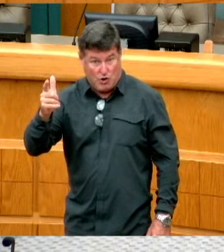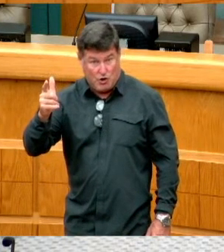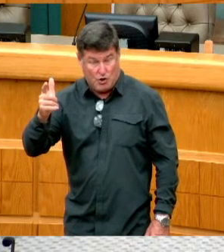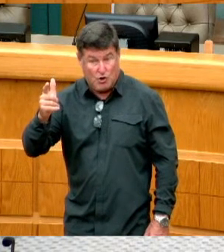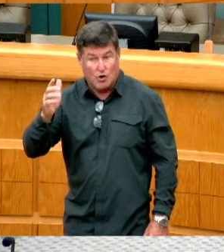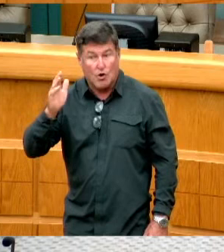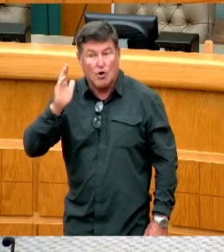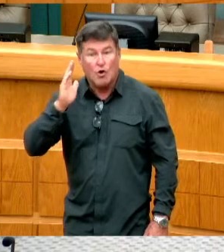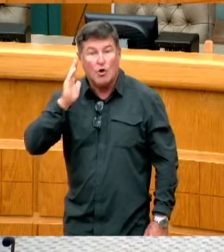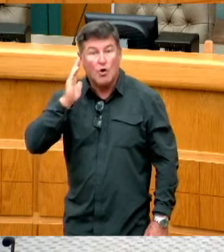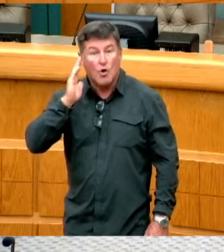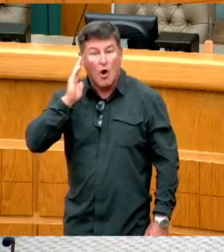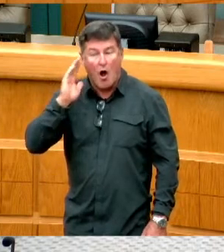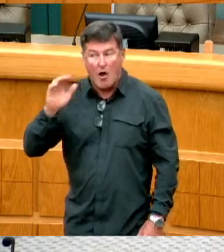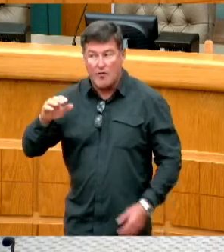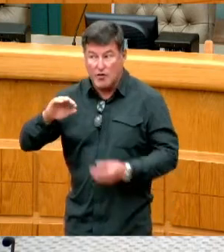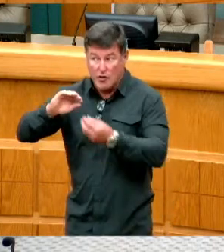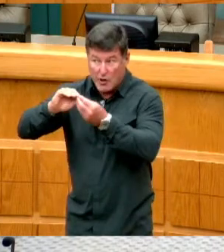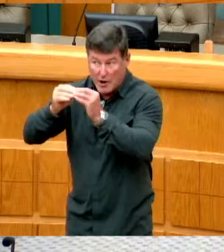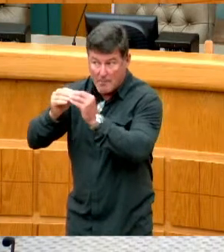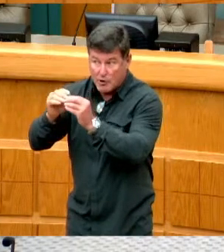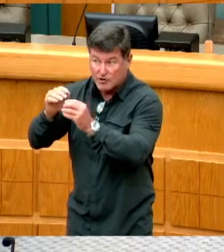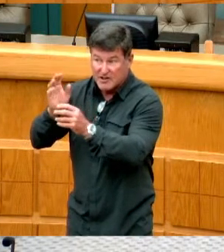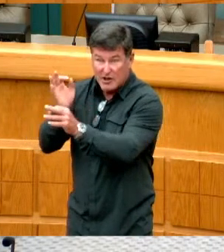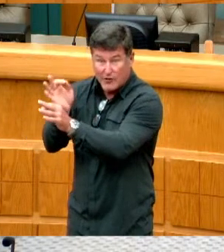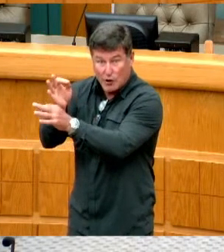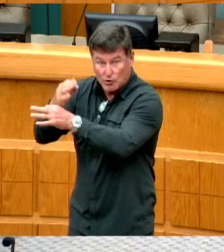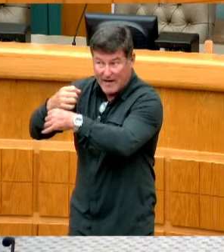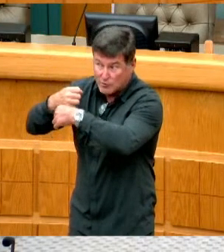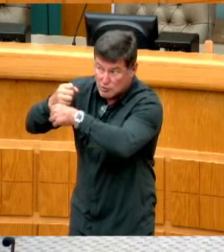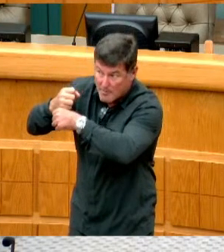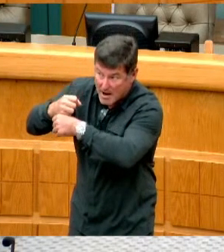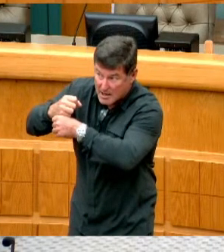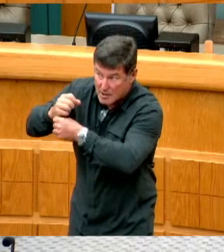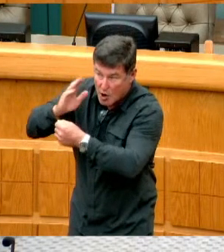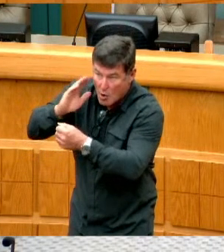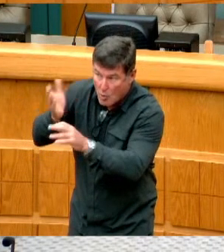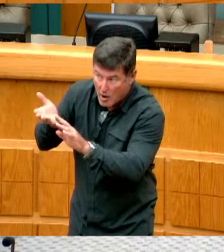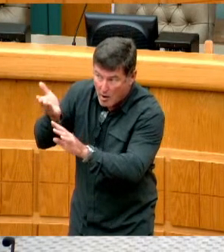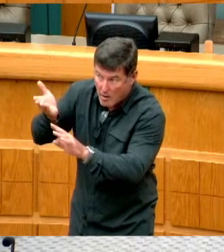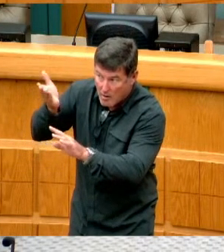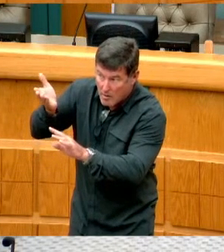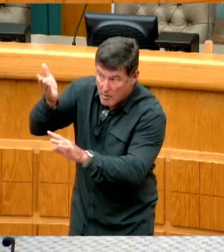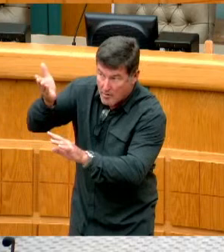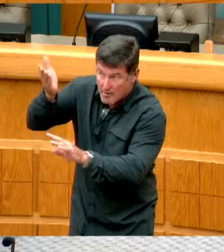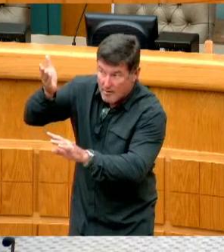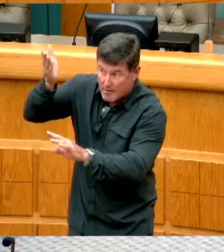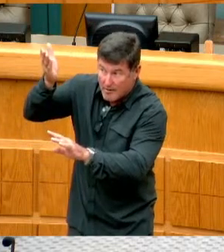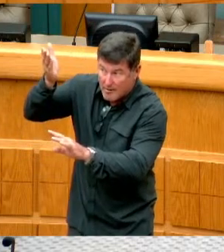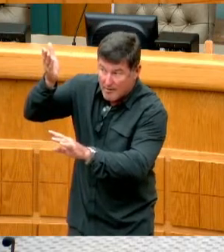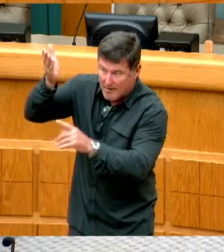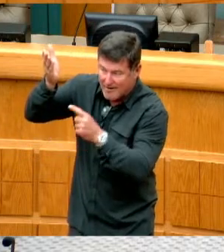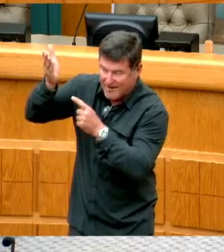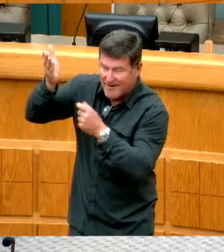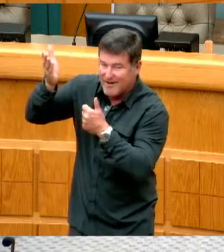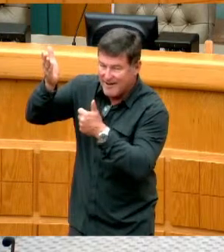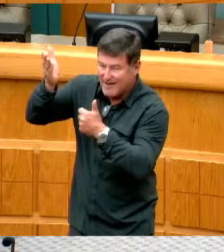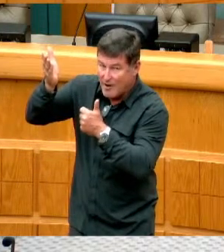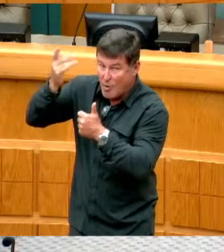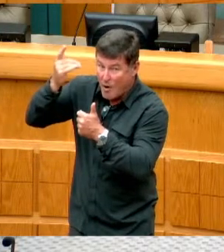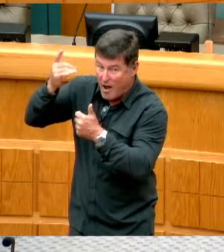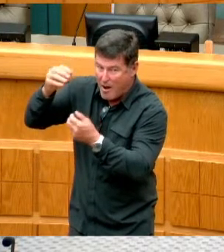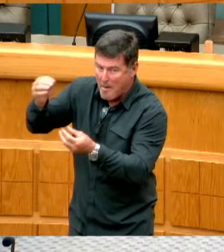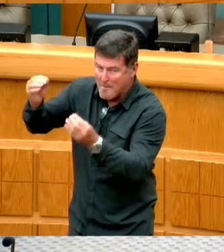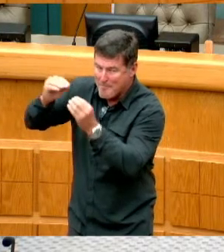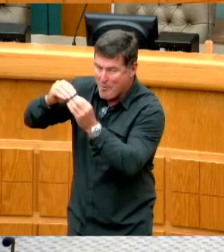increase our national production. And why is that great? Because that means we'll get more in Texas, and when Texas gets